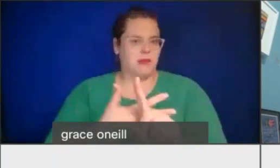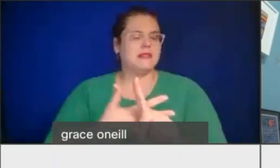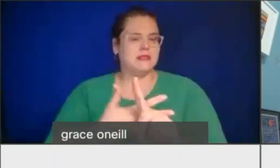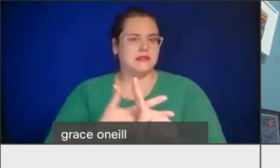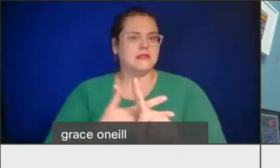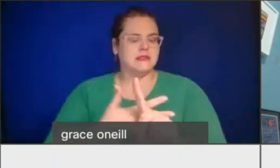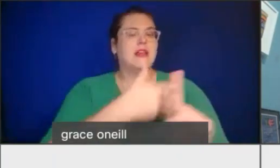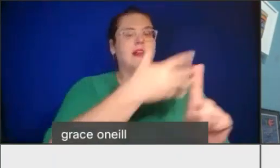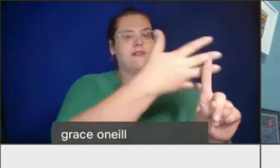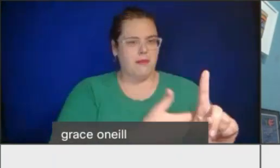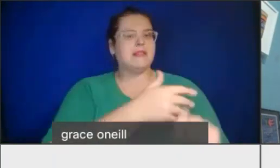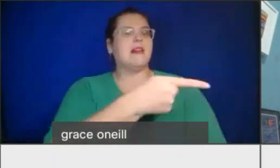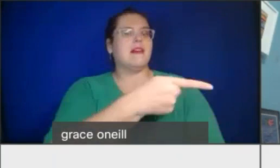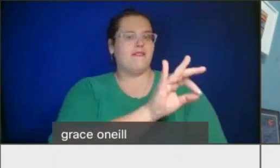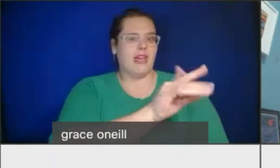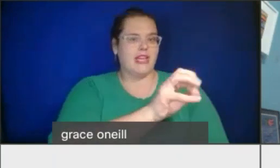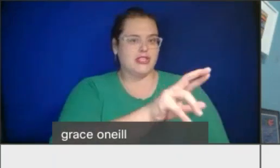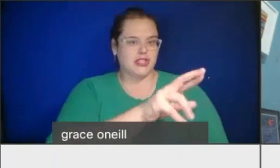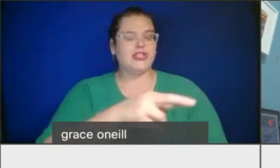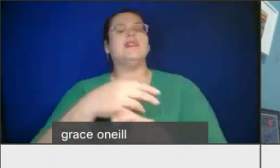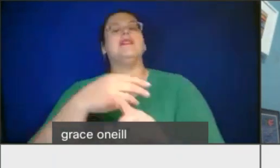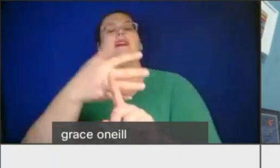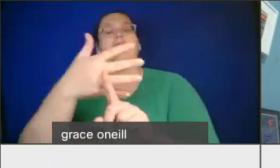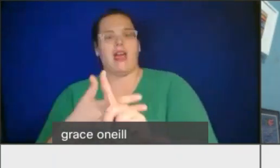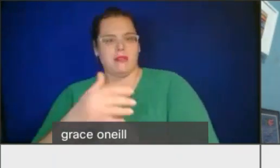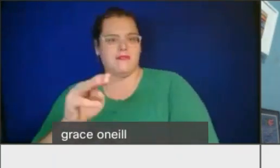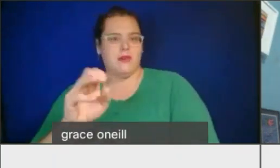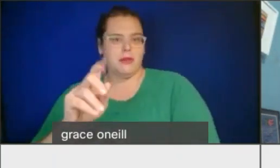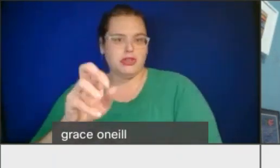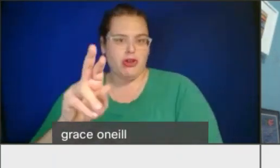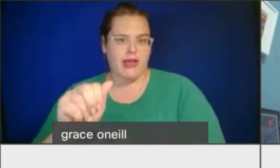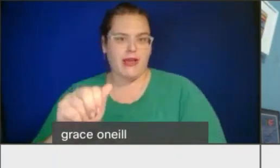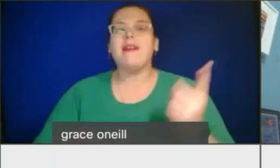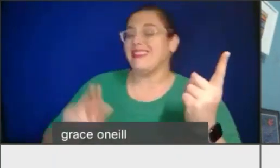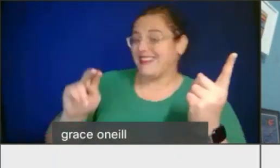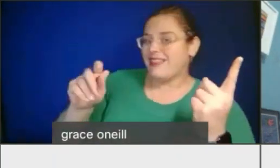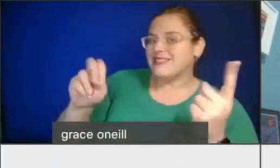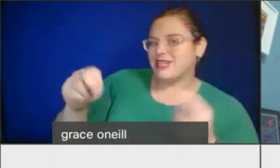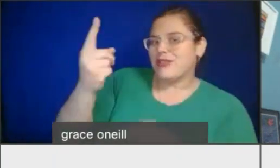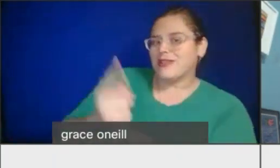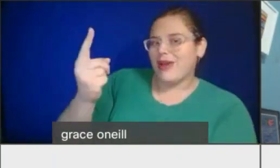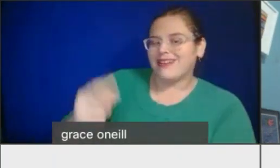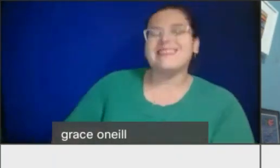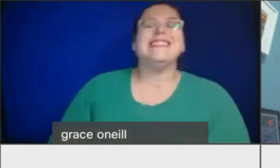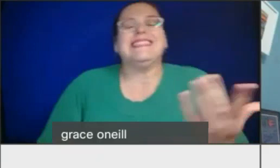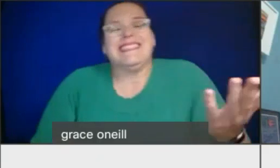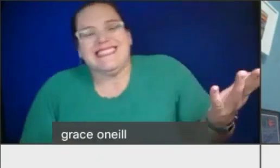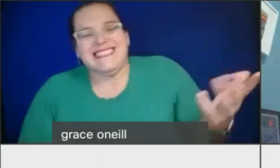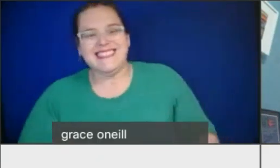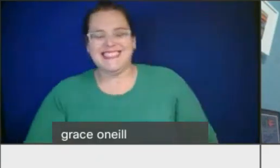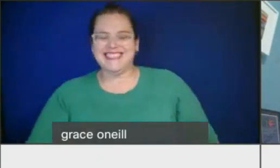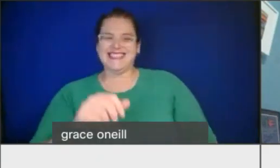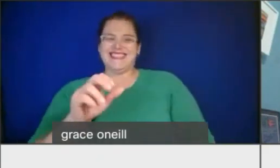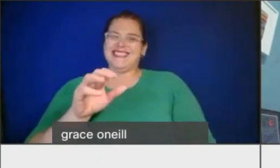That's correct, Director Reese. Both Moderna and Pfizer are now 5 months. Oh, see, this is the challenge of trying to track whether